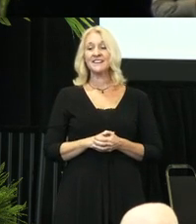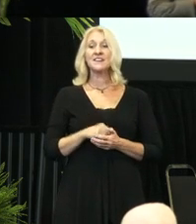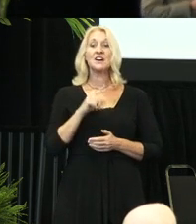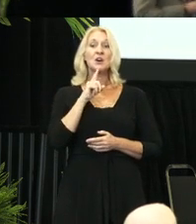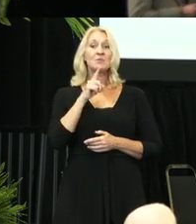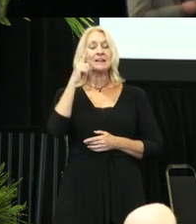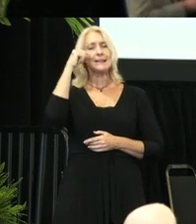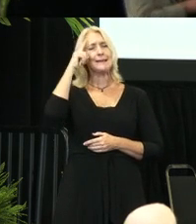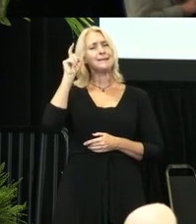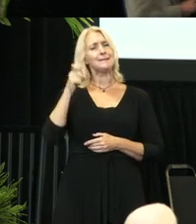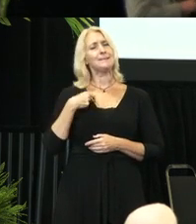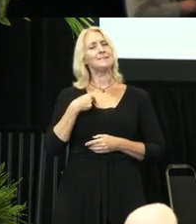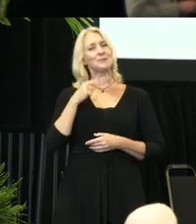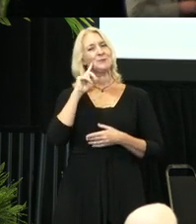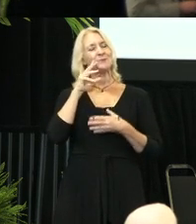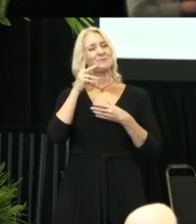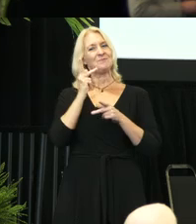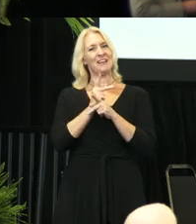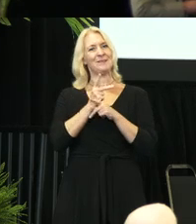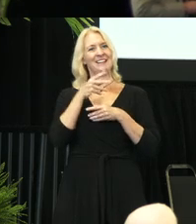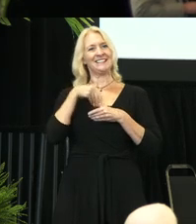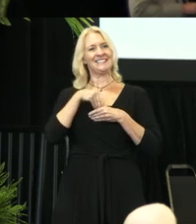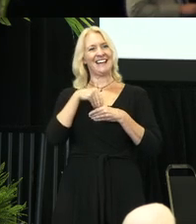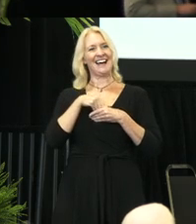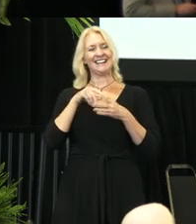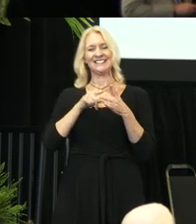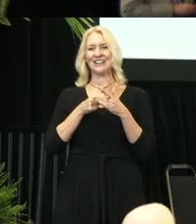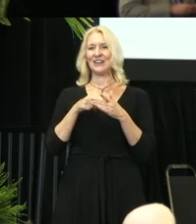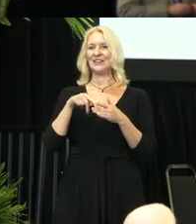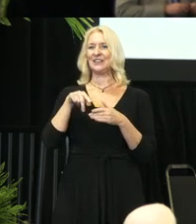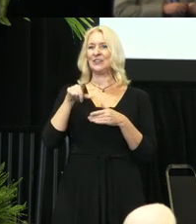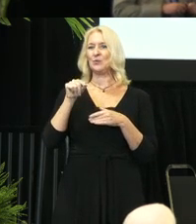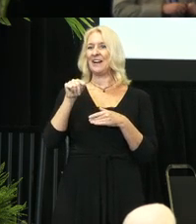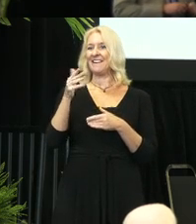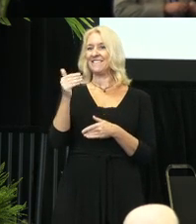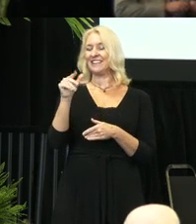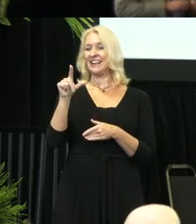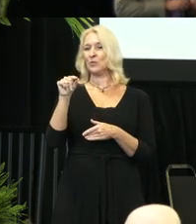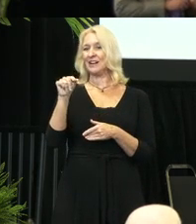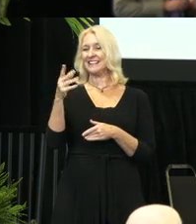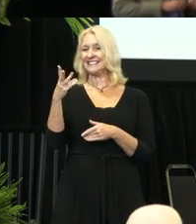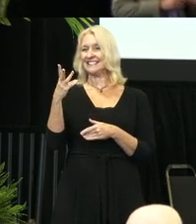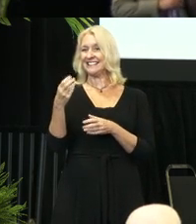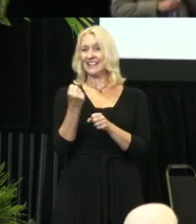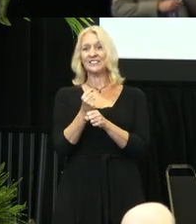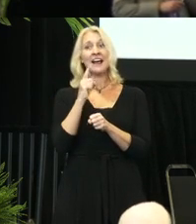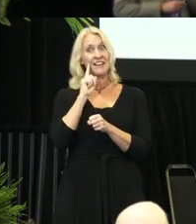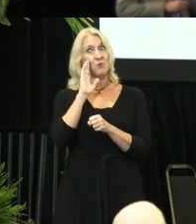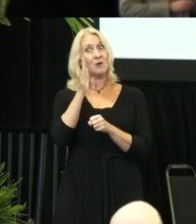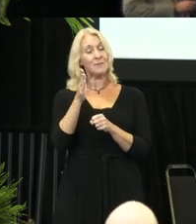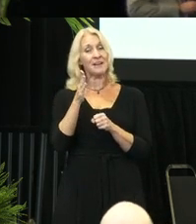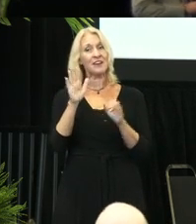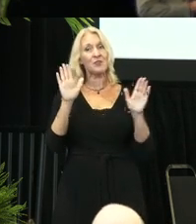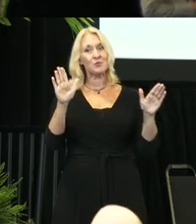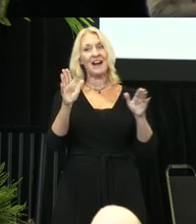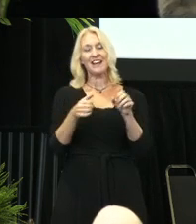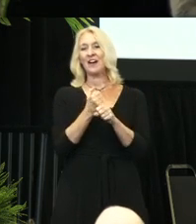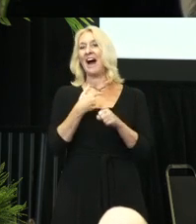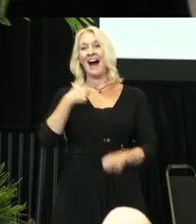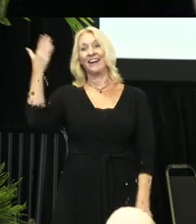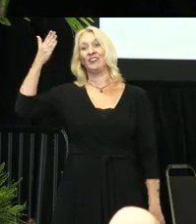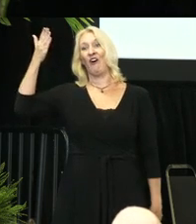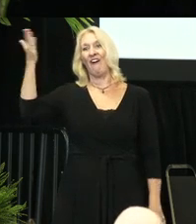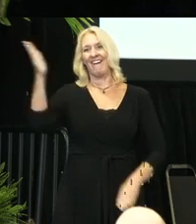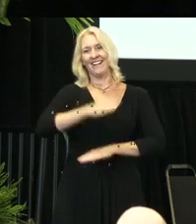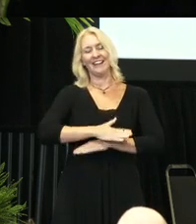take that with us coming into the 2015-2016 year, it's going to be a great year. But I can talk at you till I'm blue in the face. Roslyn